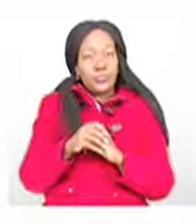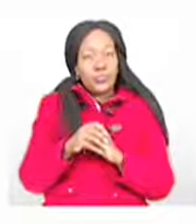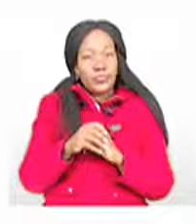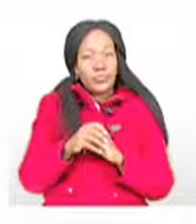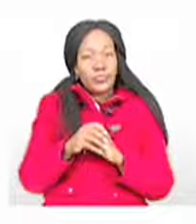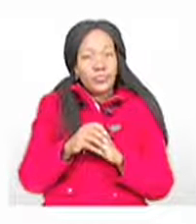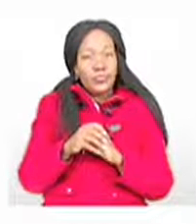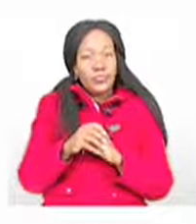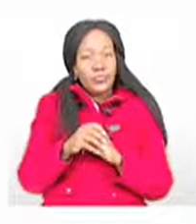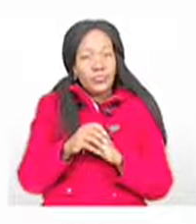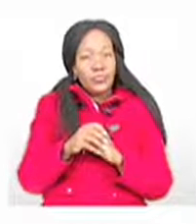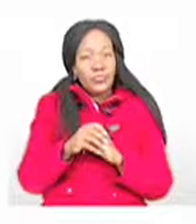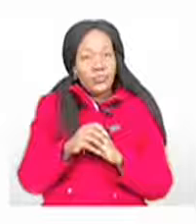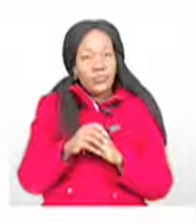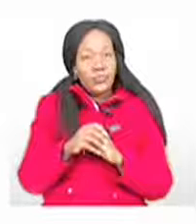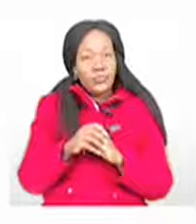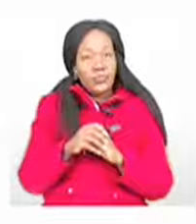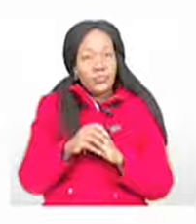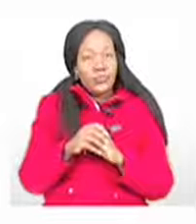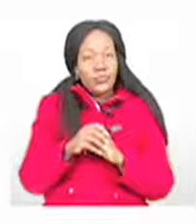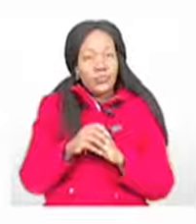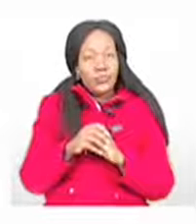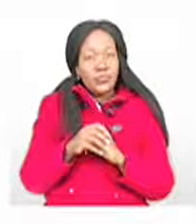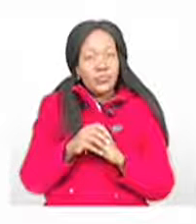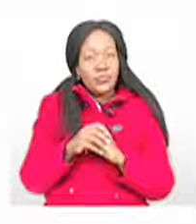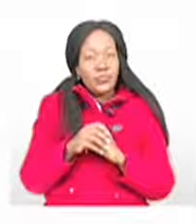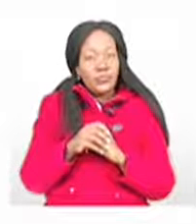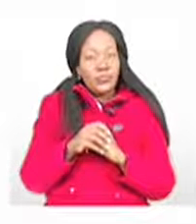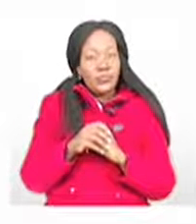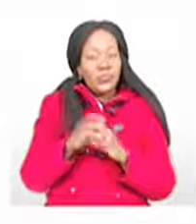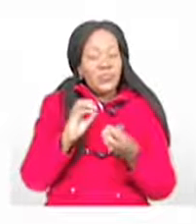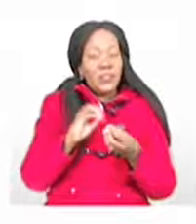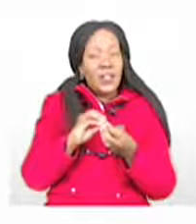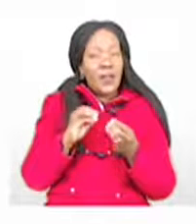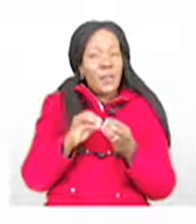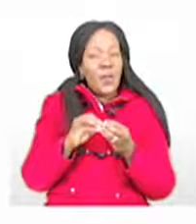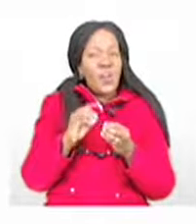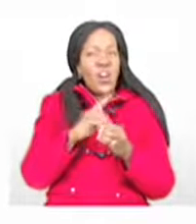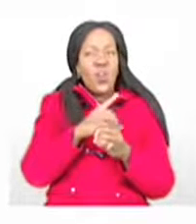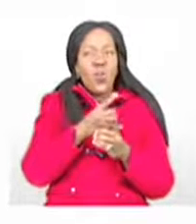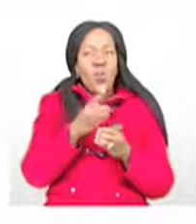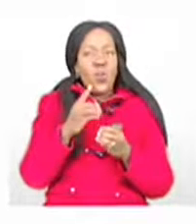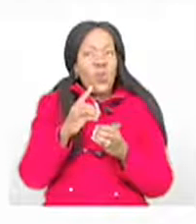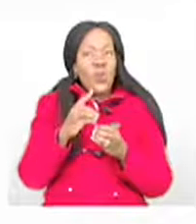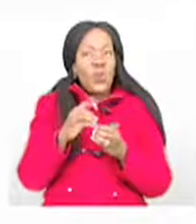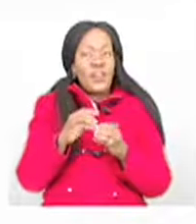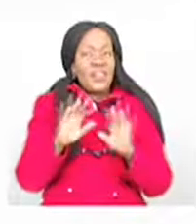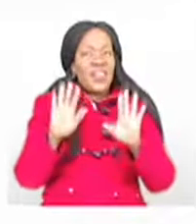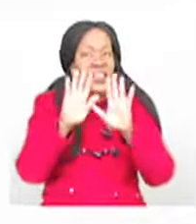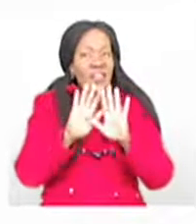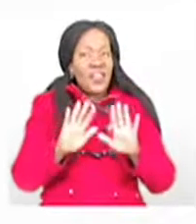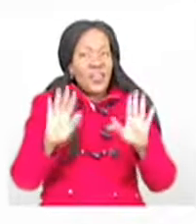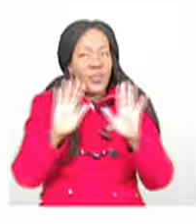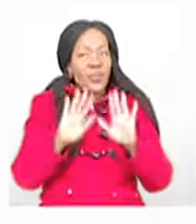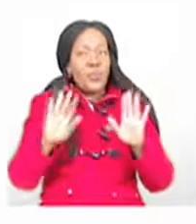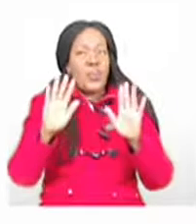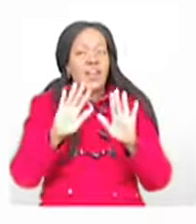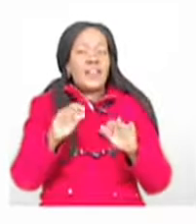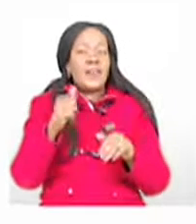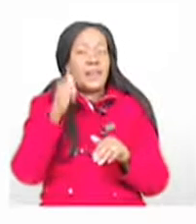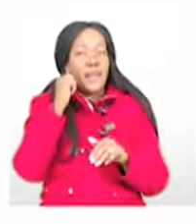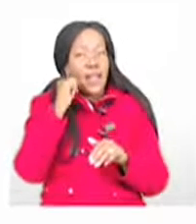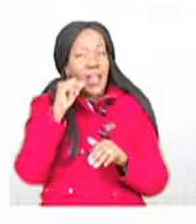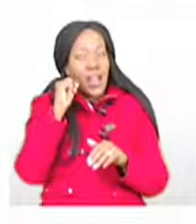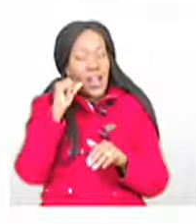booklet and look for all number 1s on the snake and